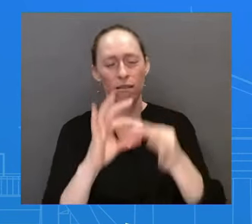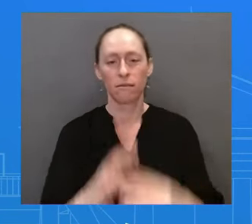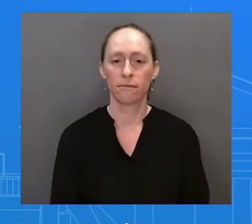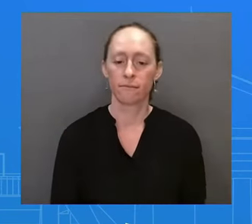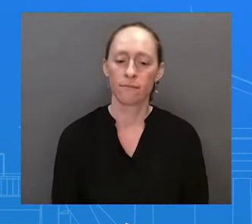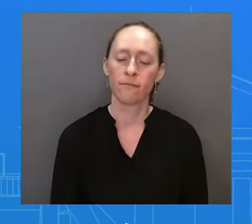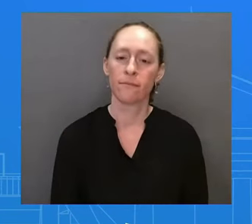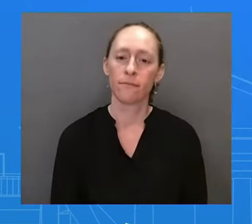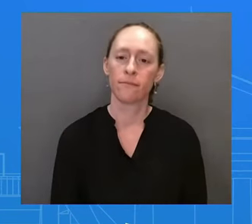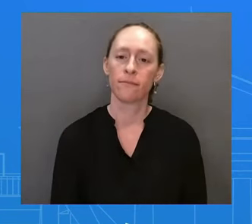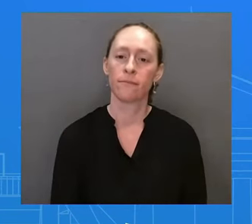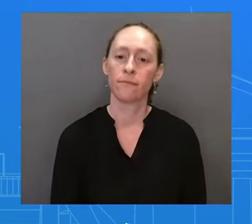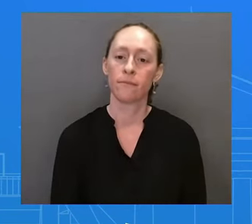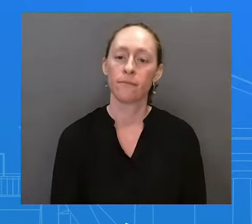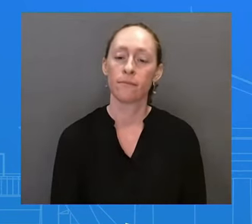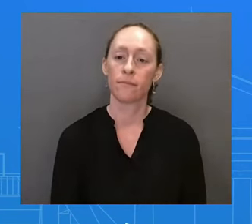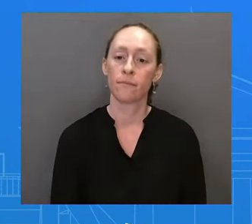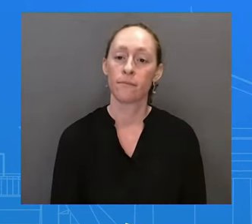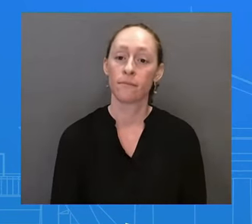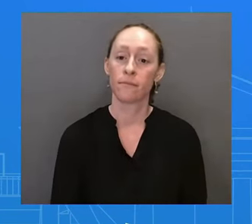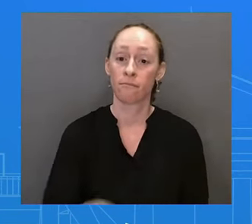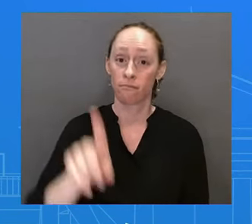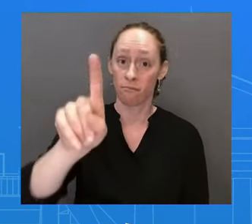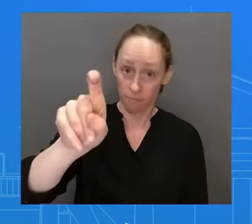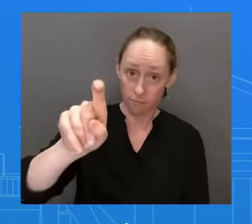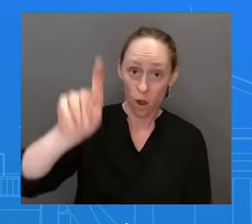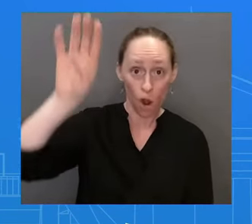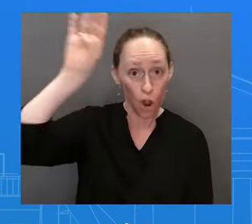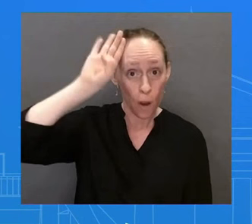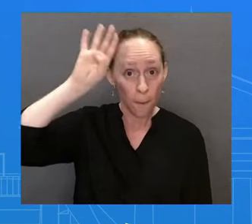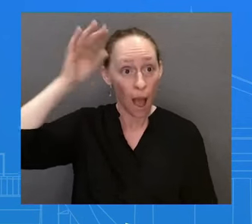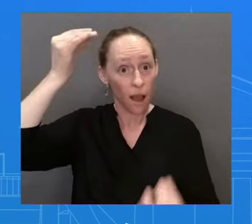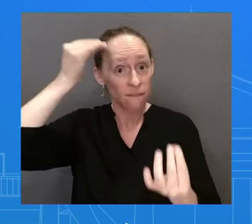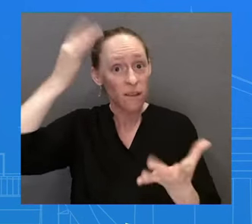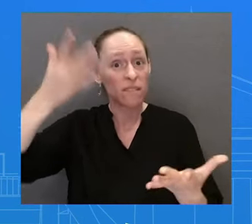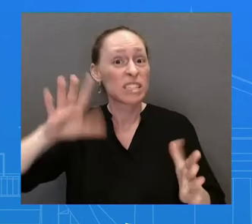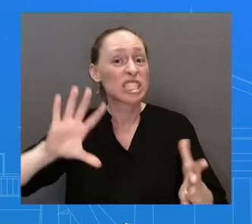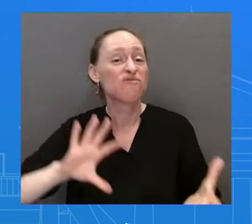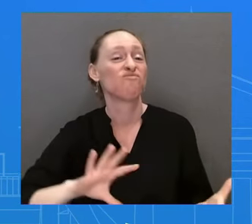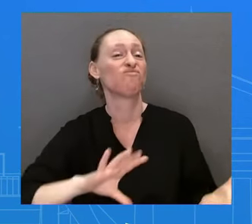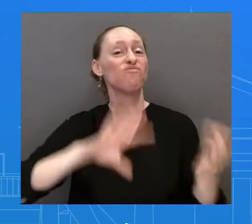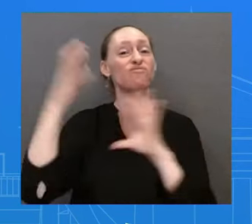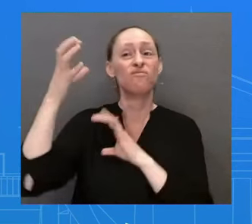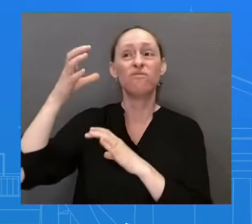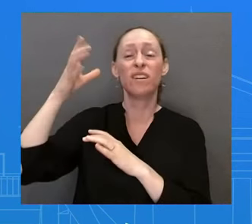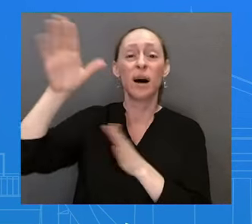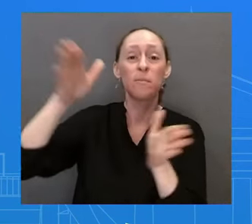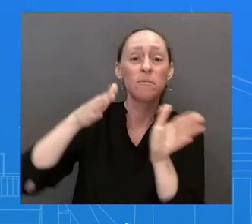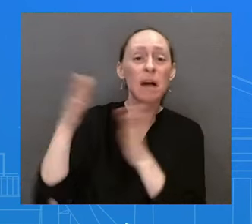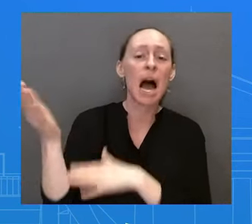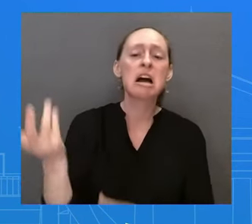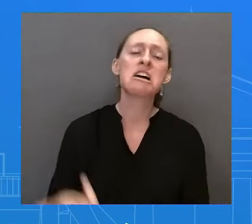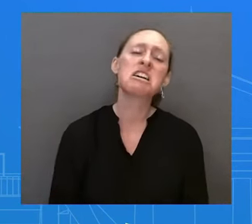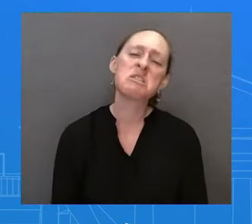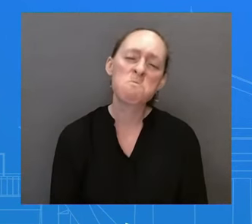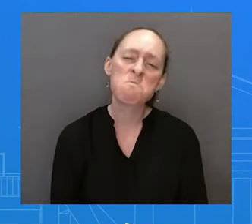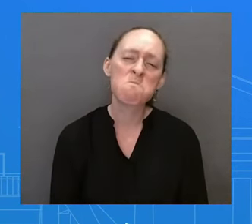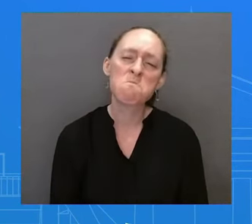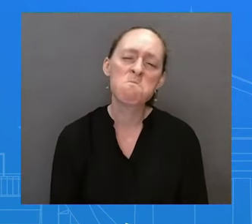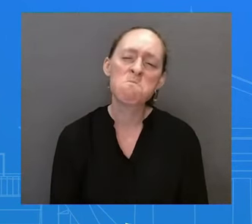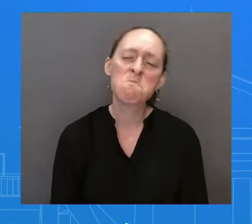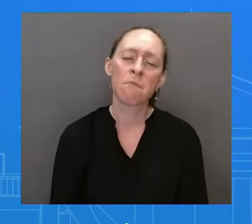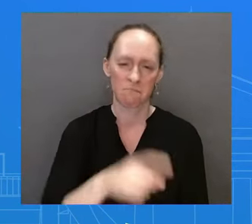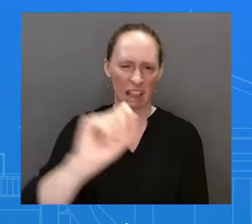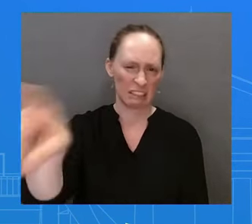plans, I would not expect so. But again, I would let you speak to the State Department to talk about that. Iran, I'm sure you know the president of Iran is